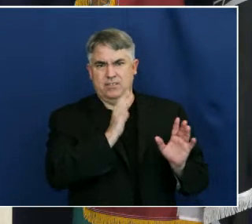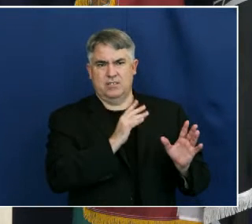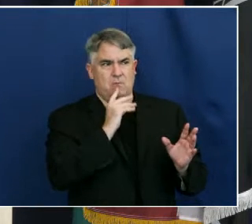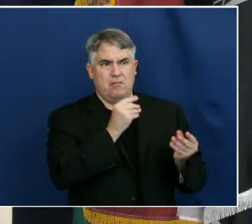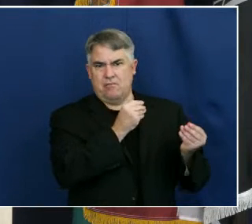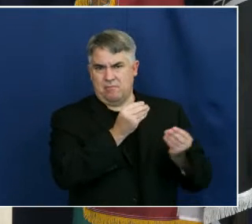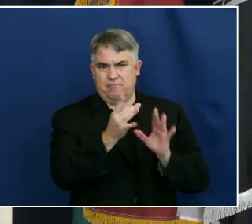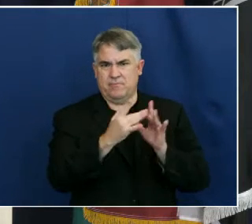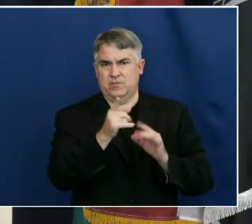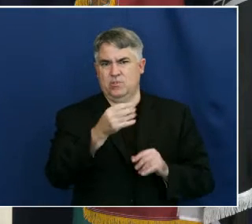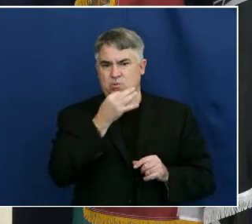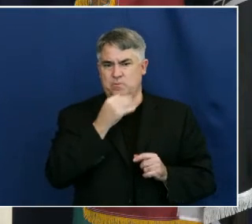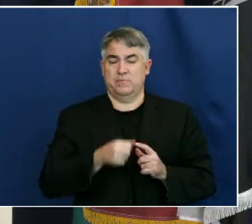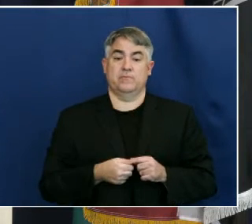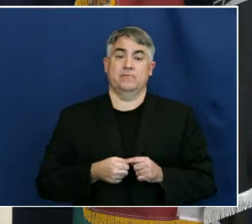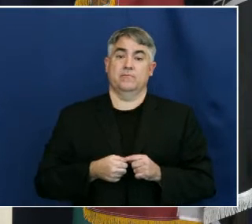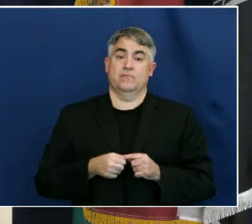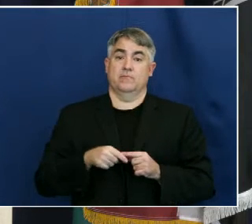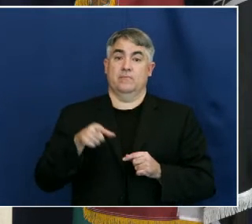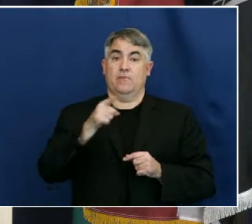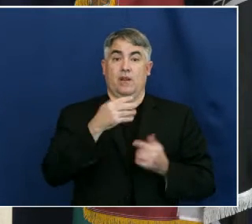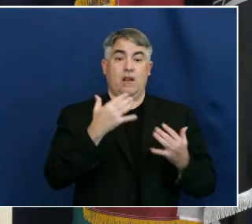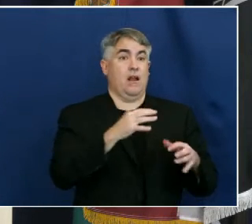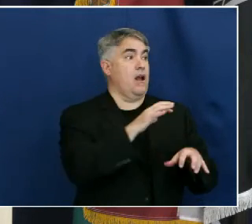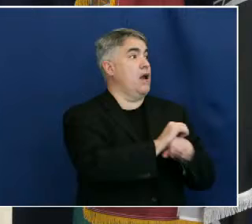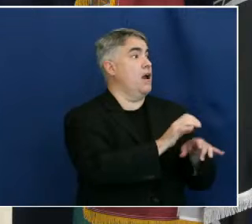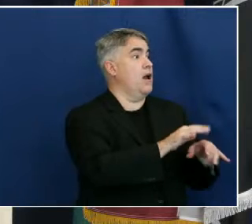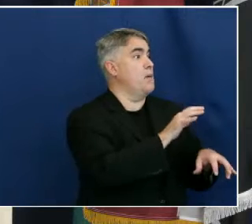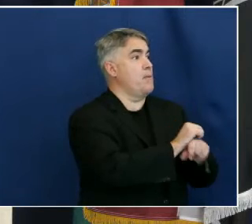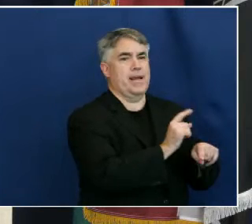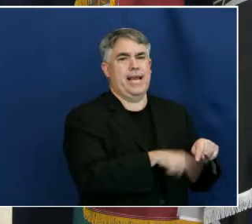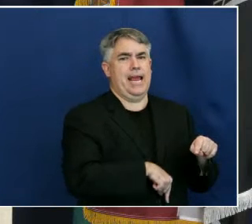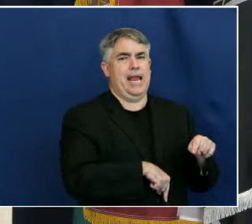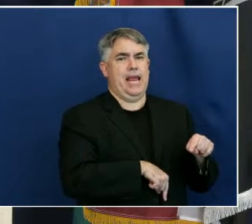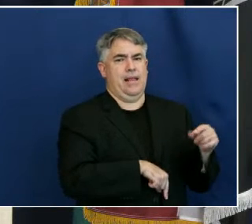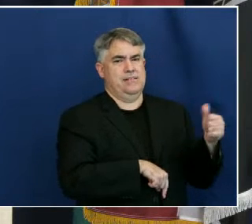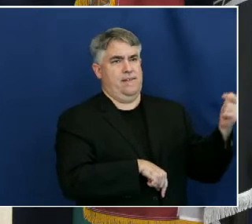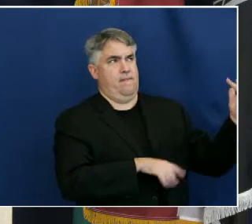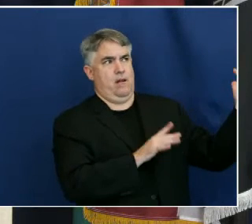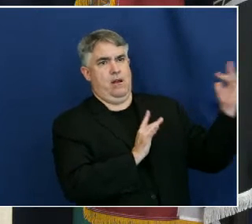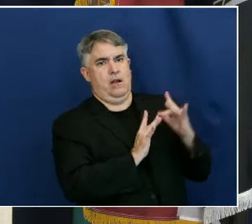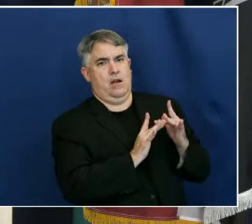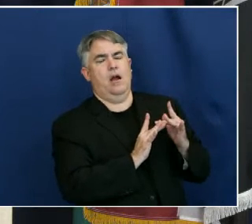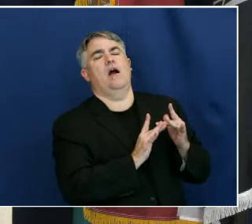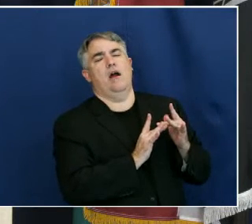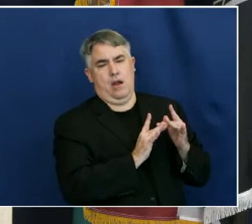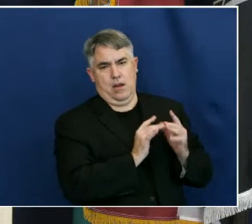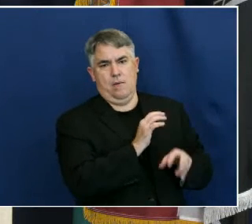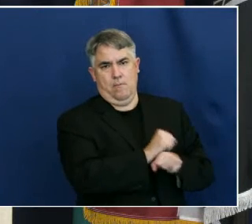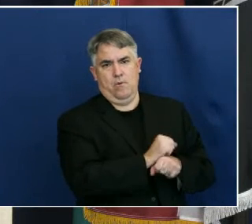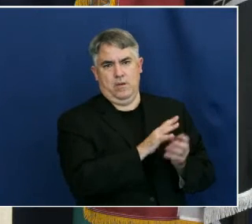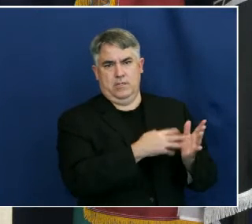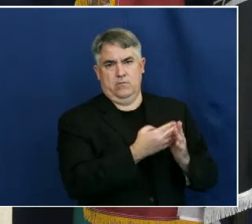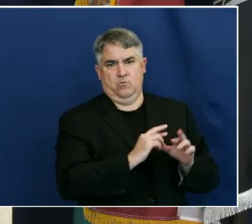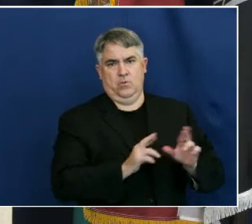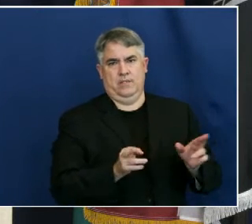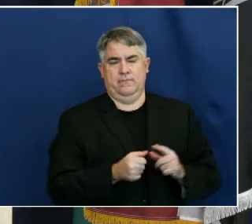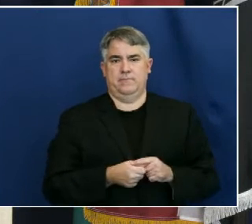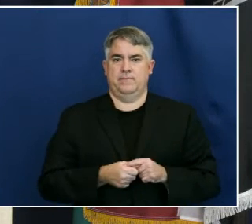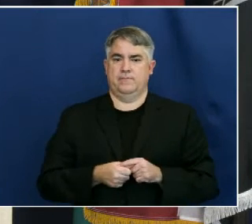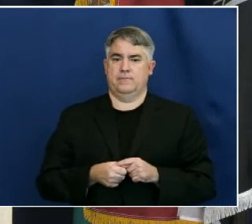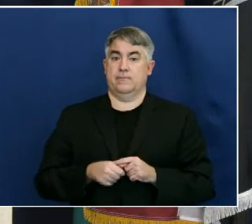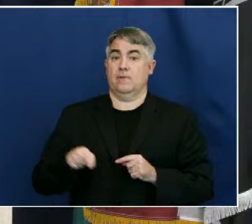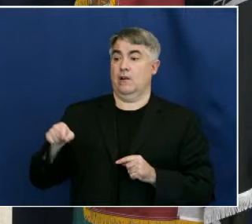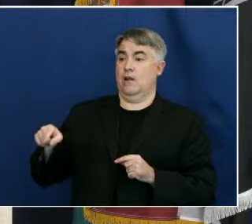try and provide a lot of vaccines into the system. Everyone else, again, can go to the normal county website and